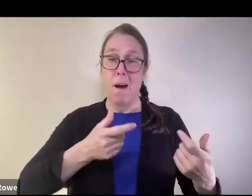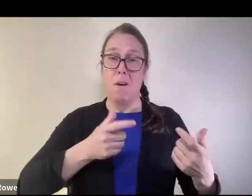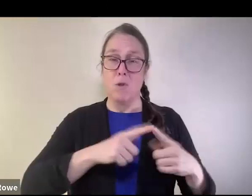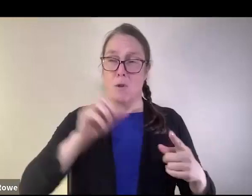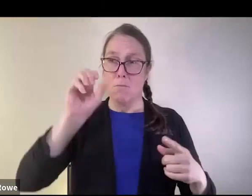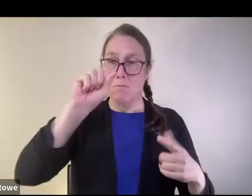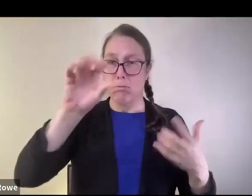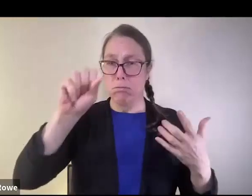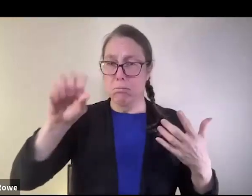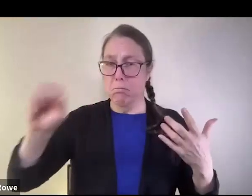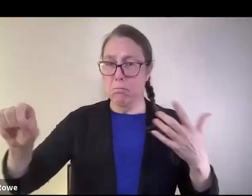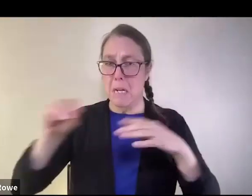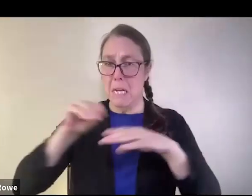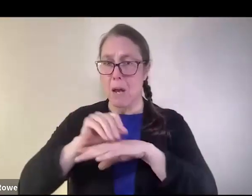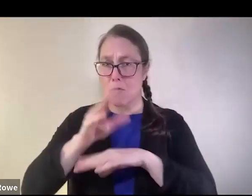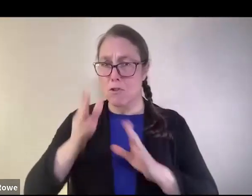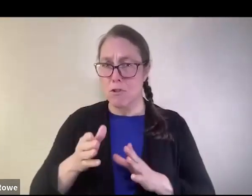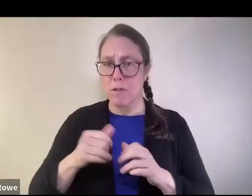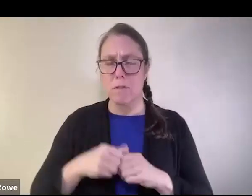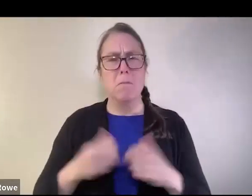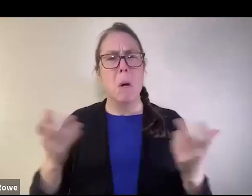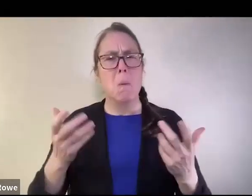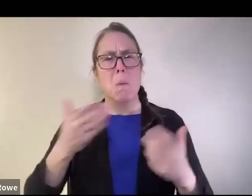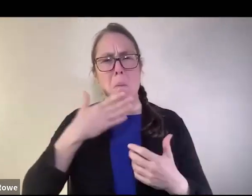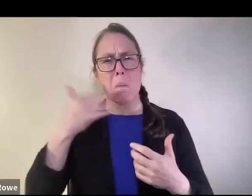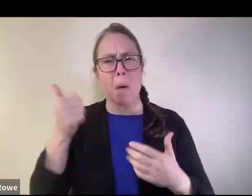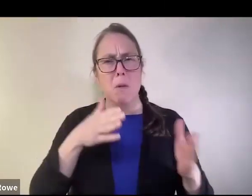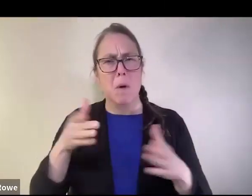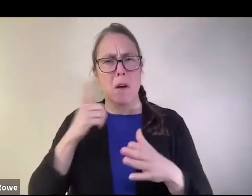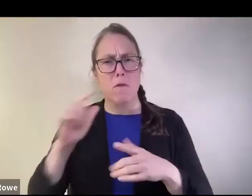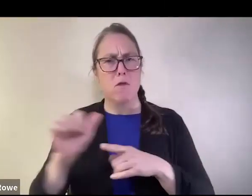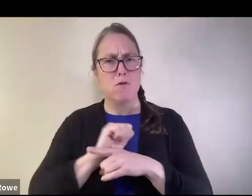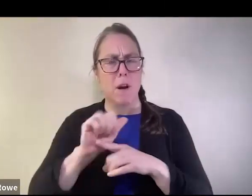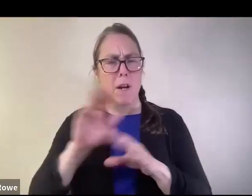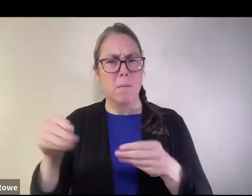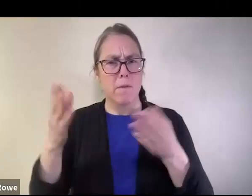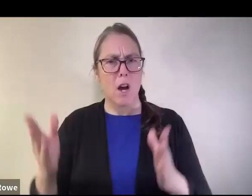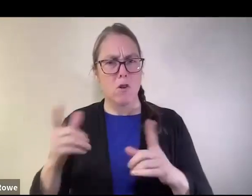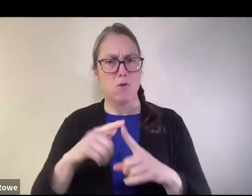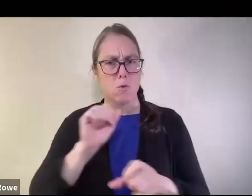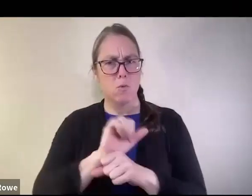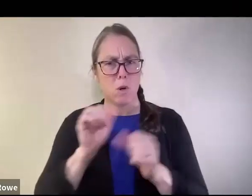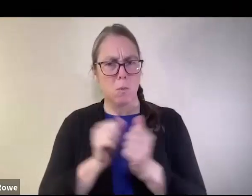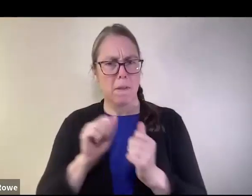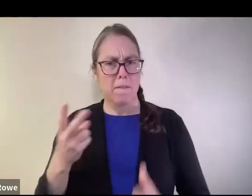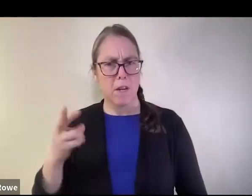counselors. What is the best way for the training providers to work with VR?